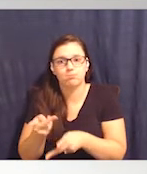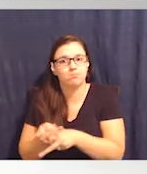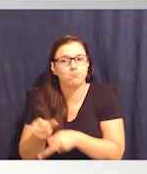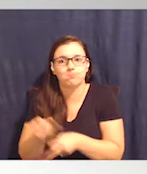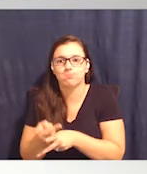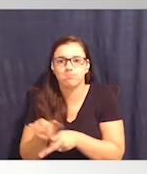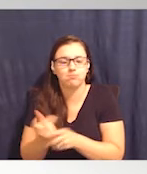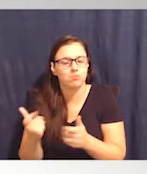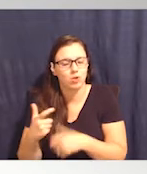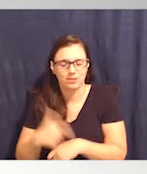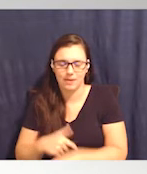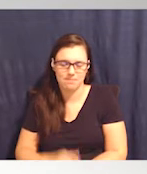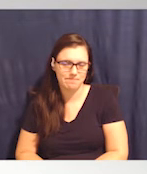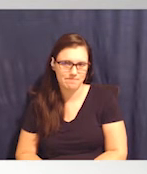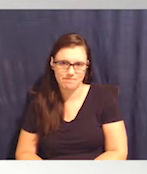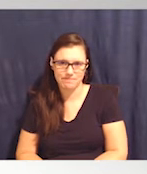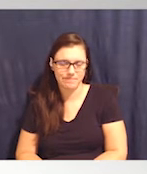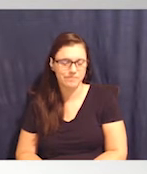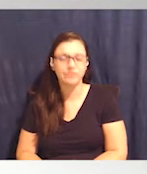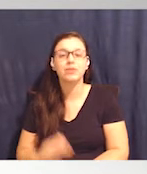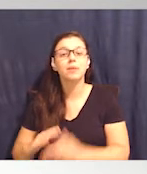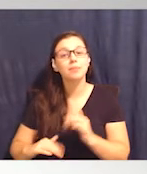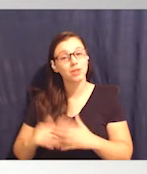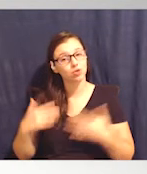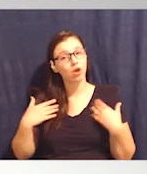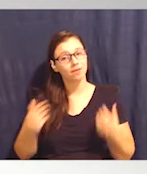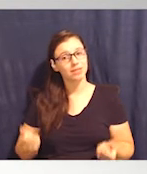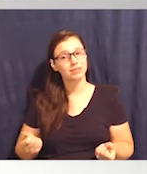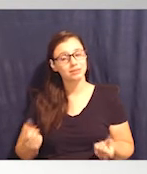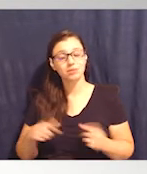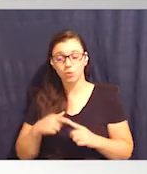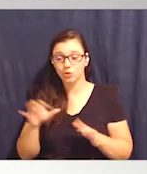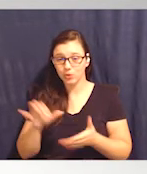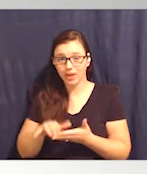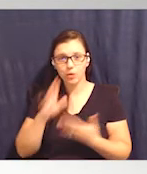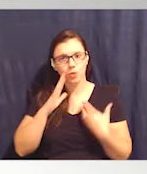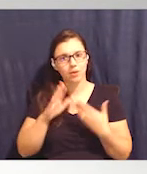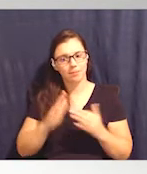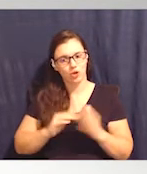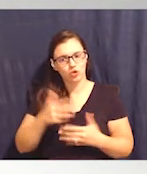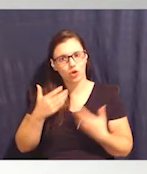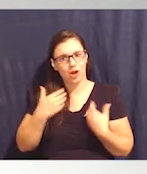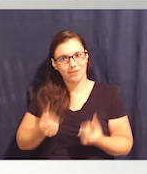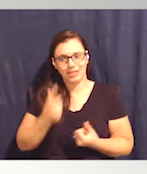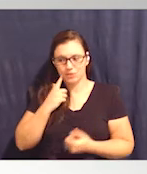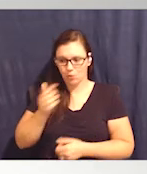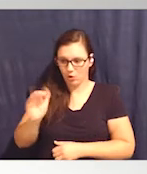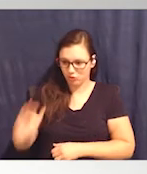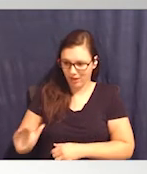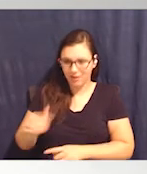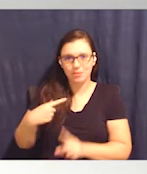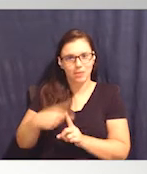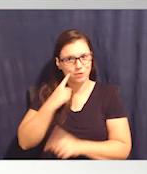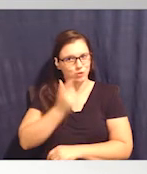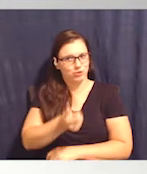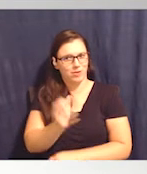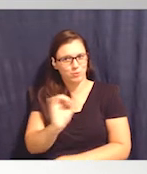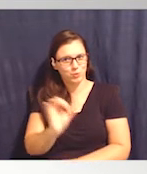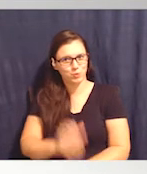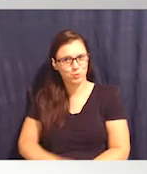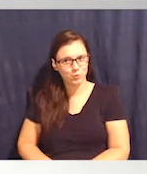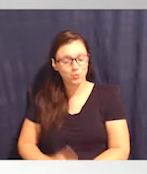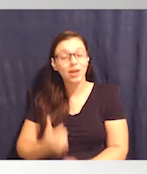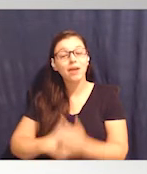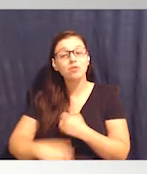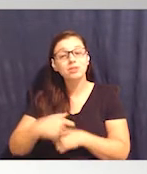Build confidence, because when you're doing this, actually you're building confidence not just for your child, but for yourself as well. Every time you give them a little bit and they're